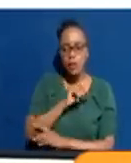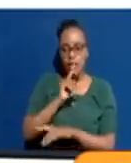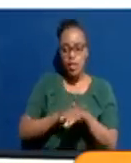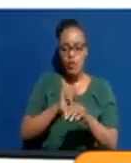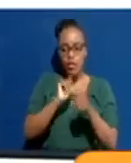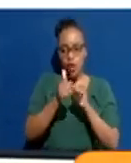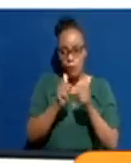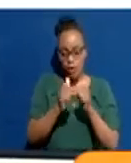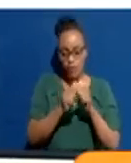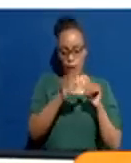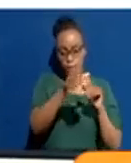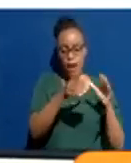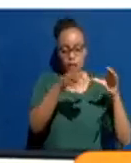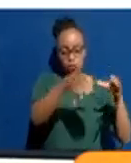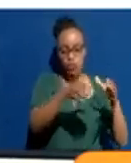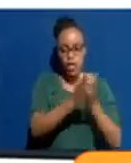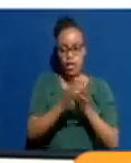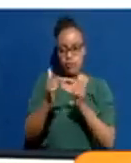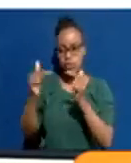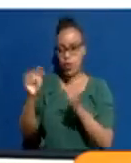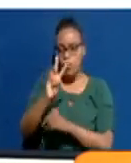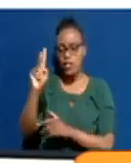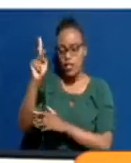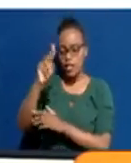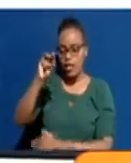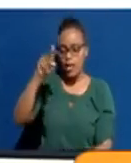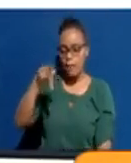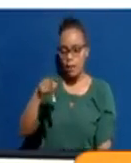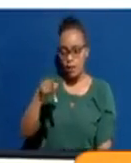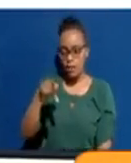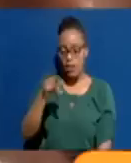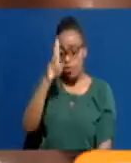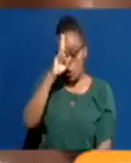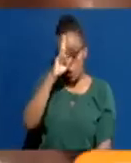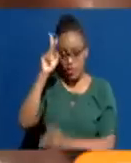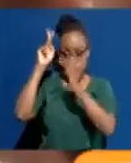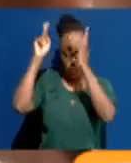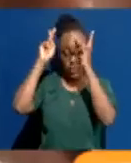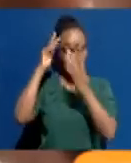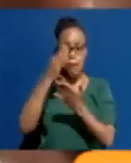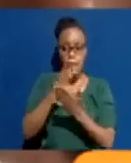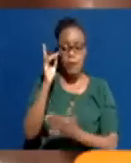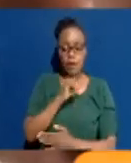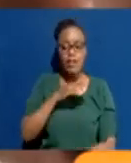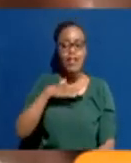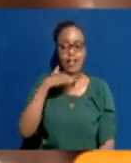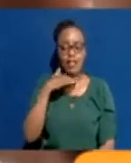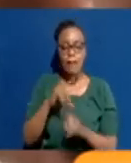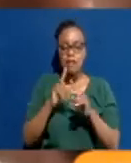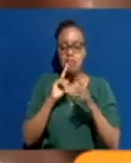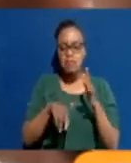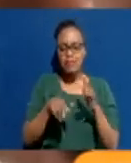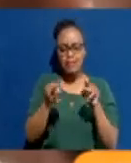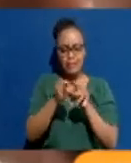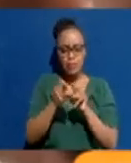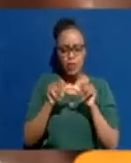confrontation between his camp and that of a Western Kenya member of parliament. Police in Kakamega confirmed the death, but said they were